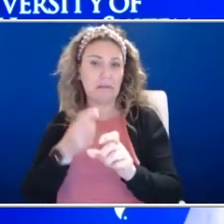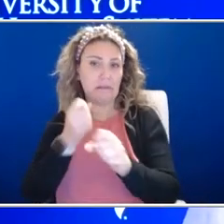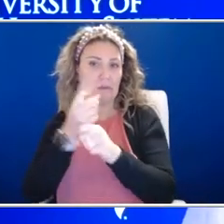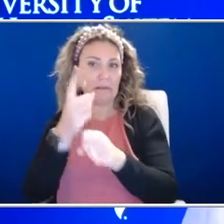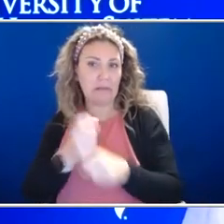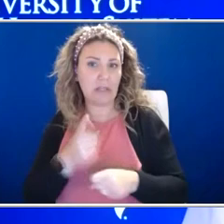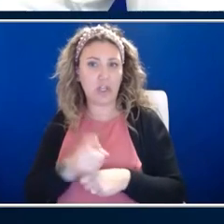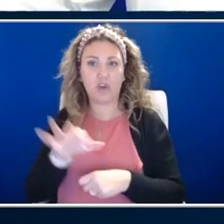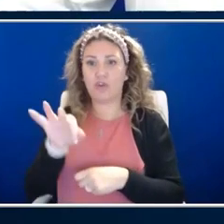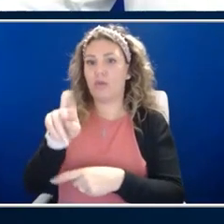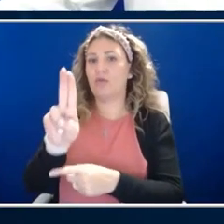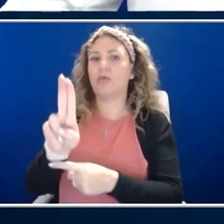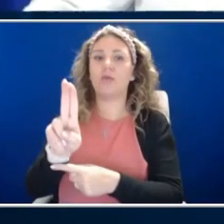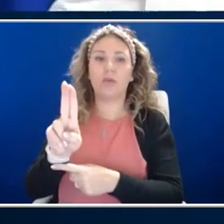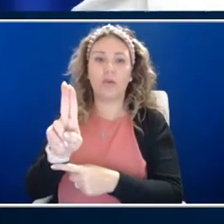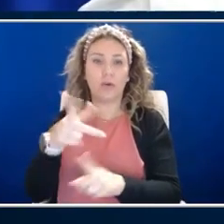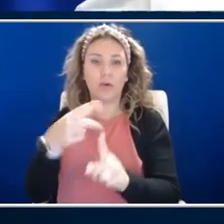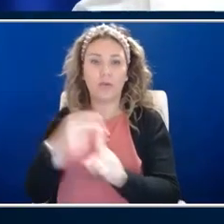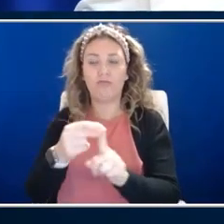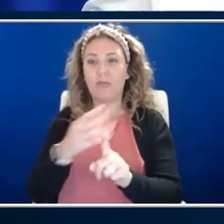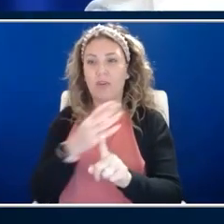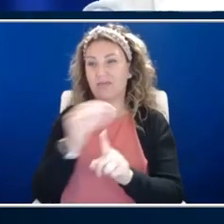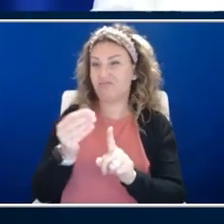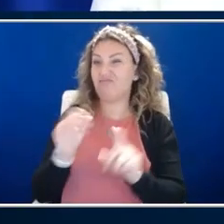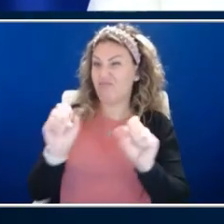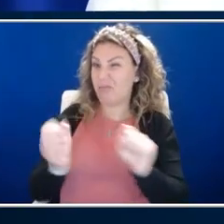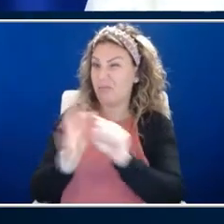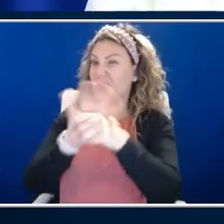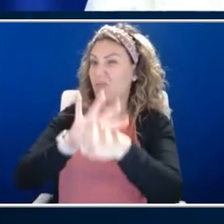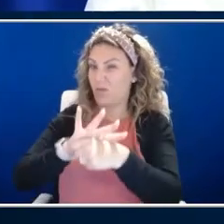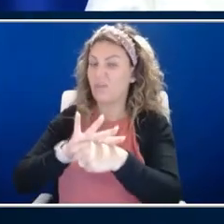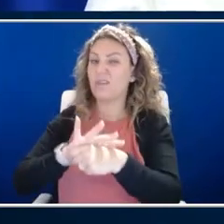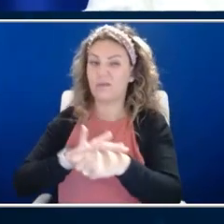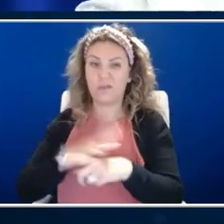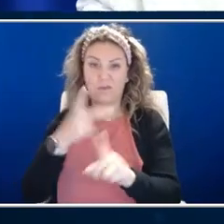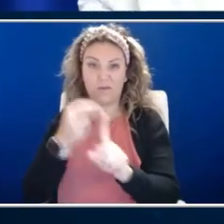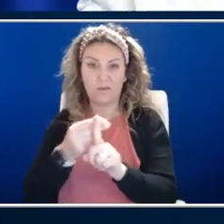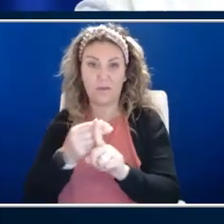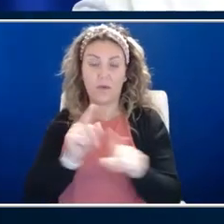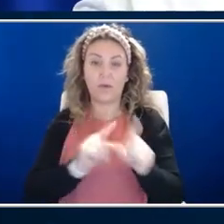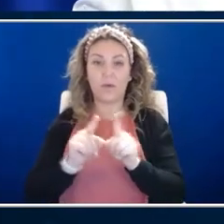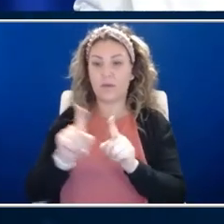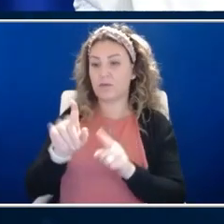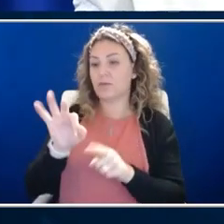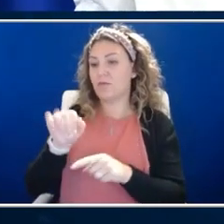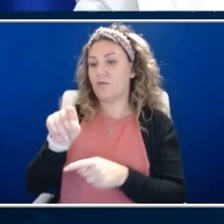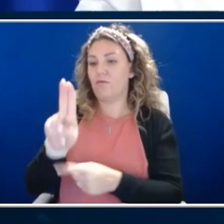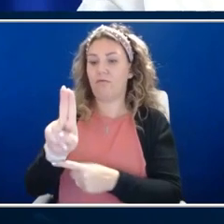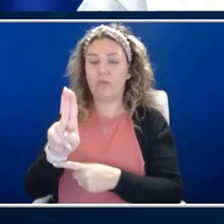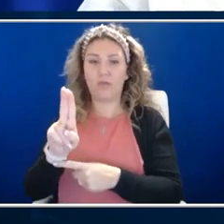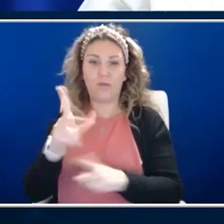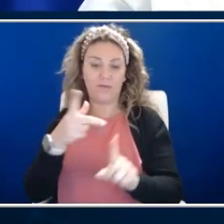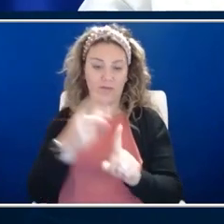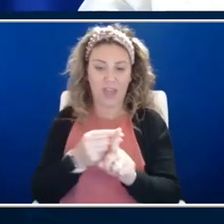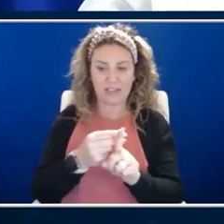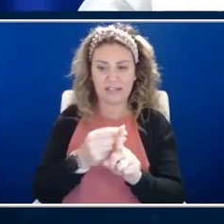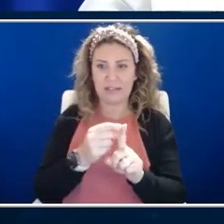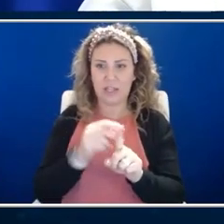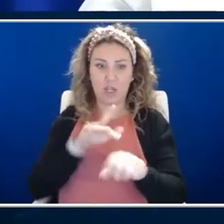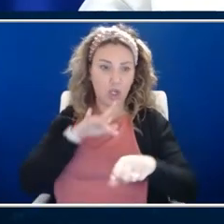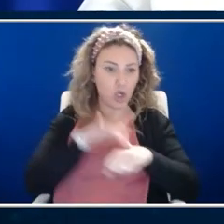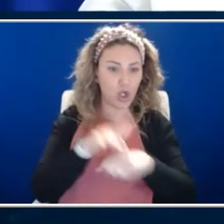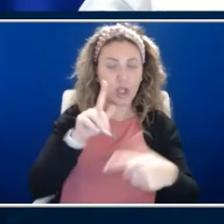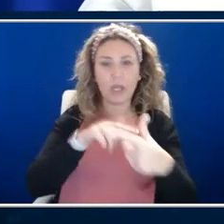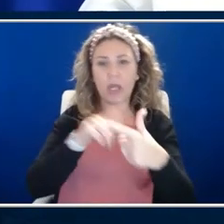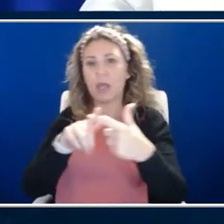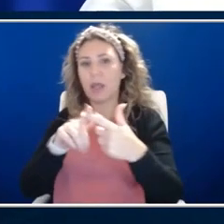yearly coronavirus vaccine as well. And it may shift. You know, there's also the thing with influenza. If you get your vaccine really early and there's another bump late in